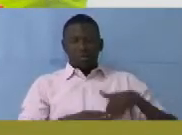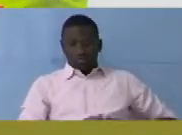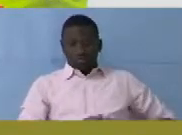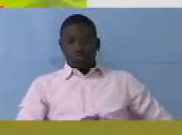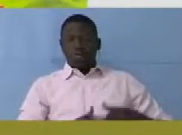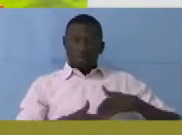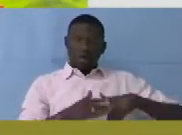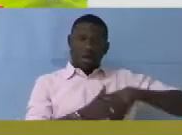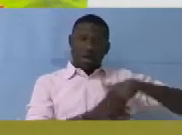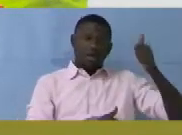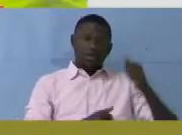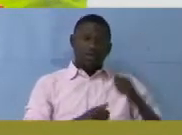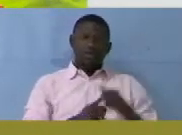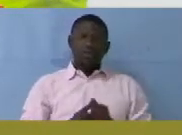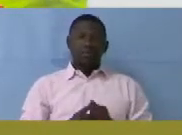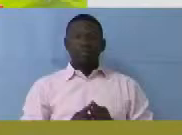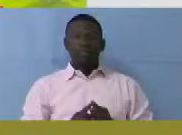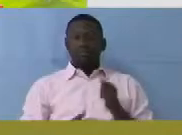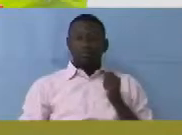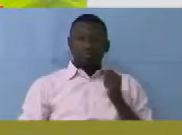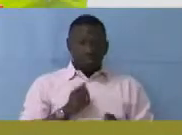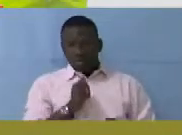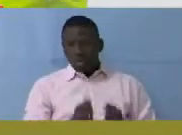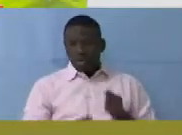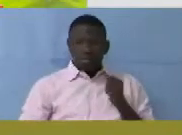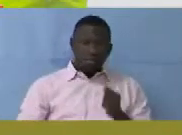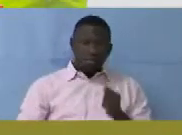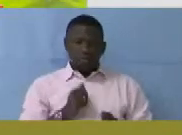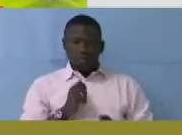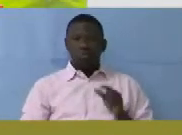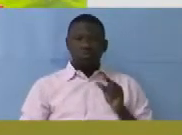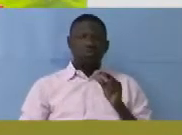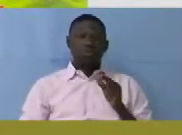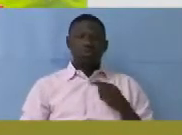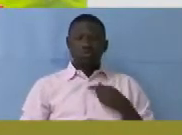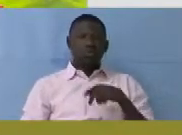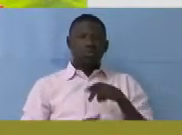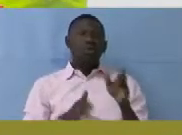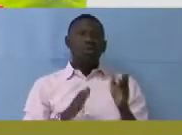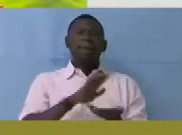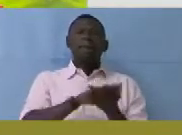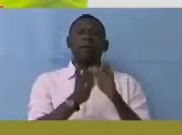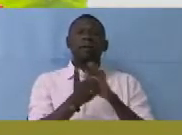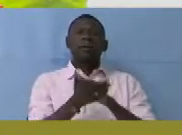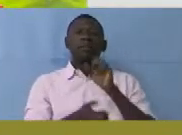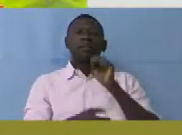jogging to the market, Serekunda market.